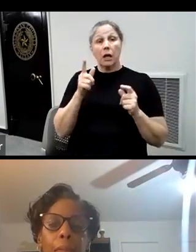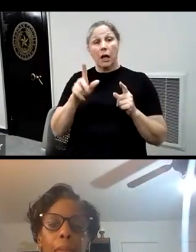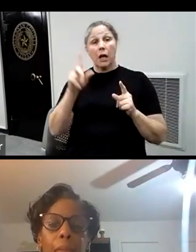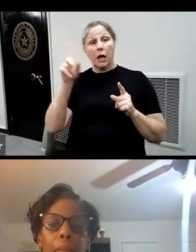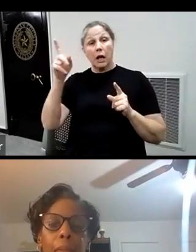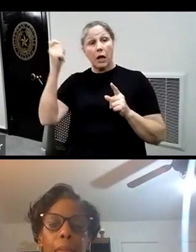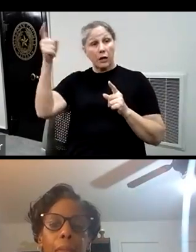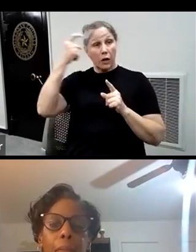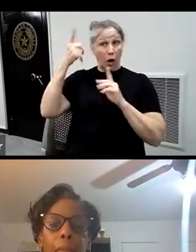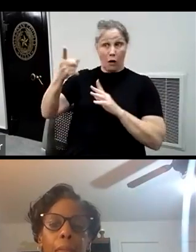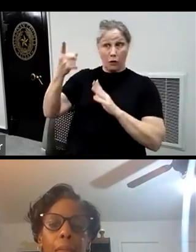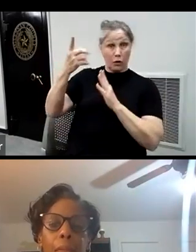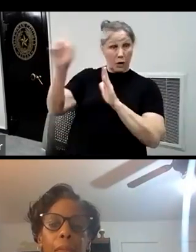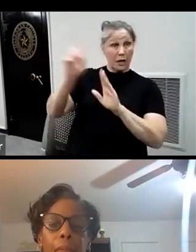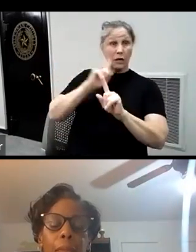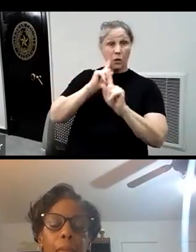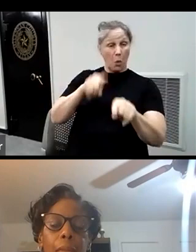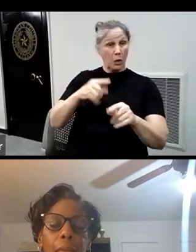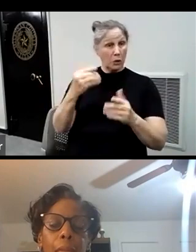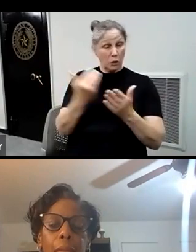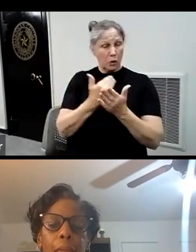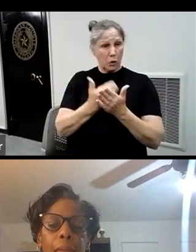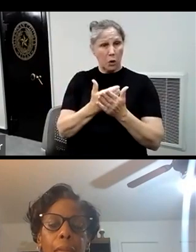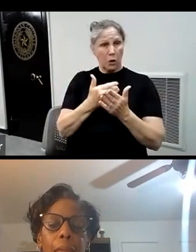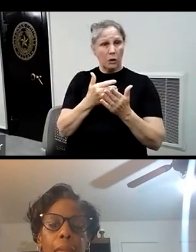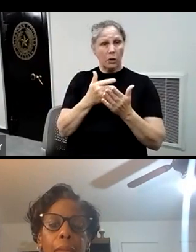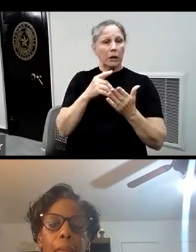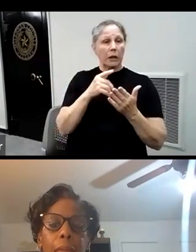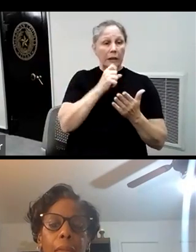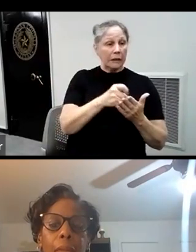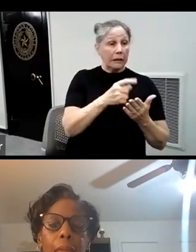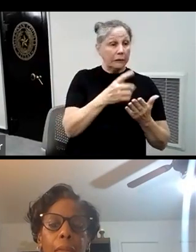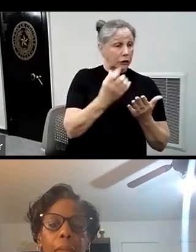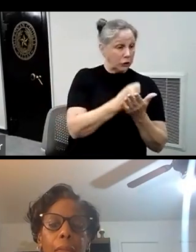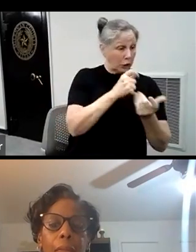this new order didn't really give a opportunity to do it.